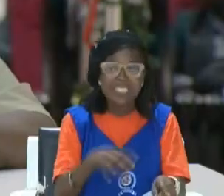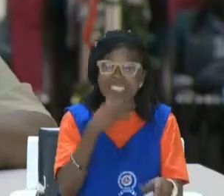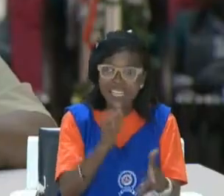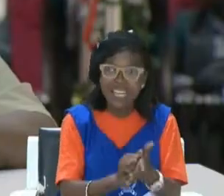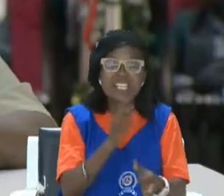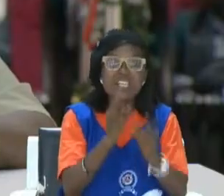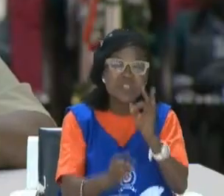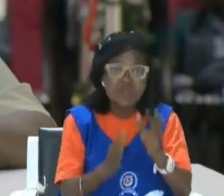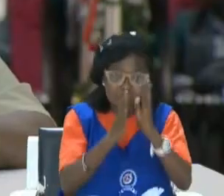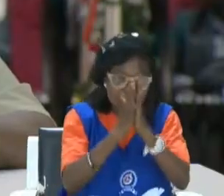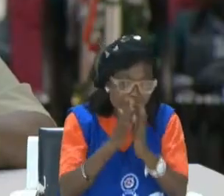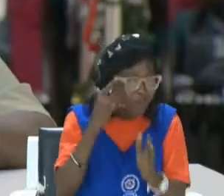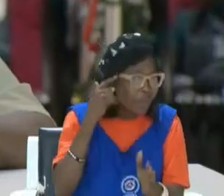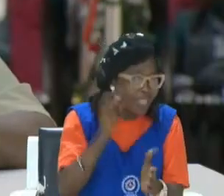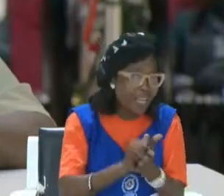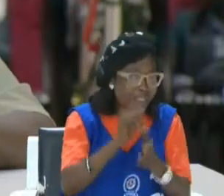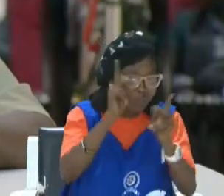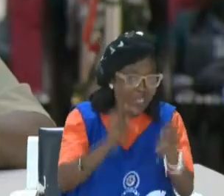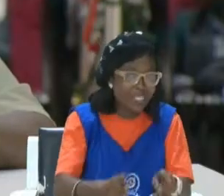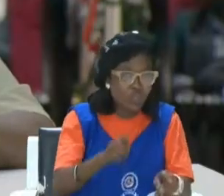mad.